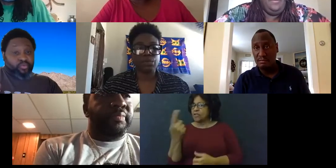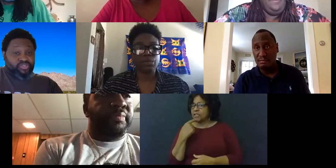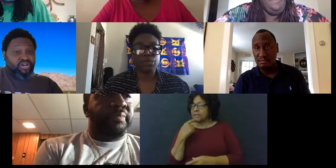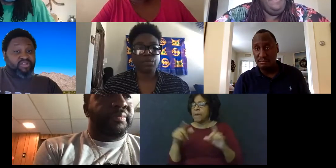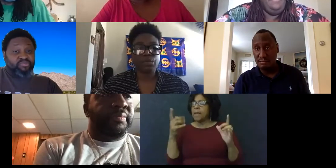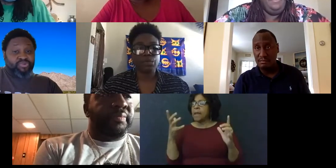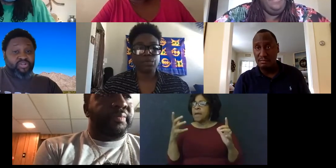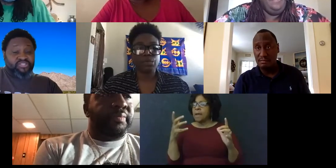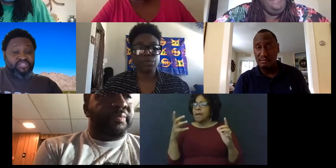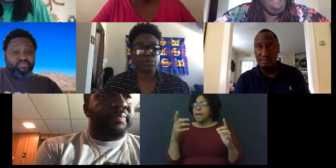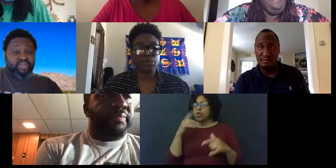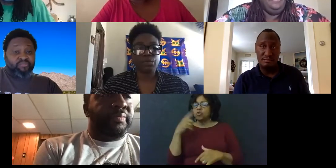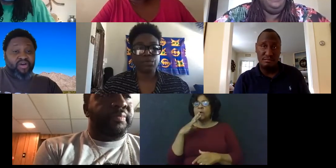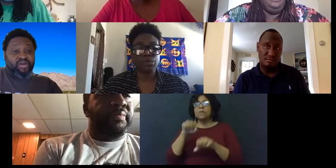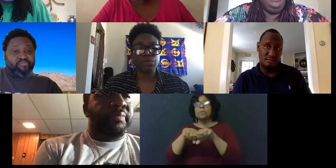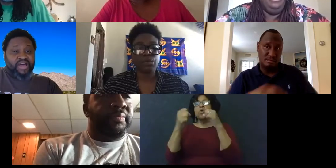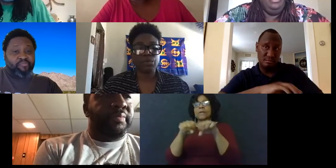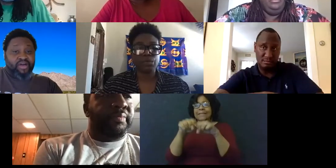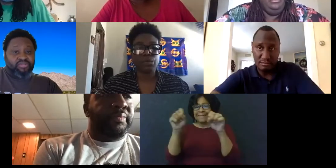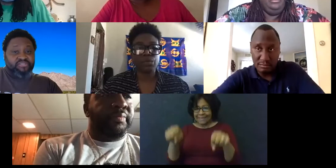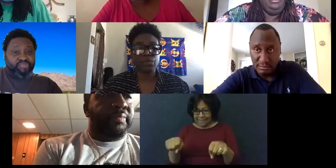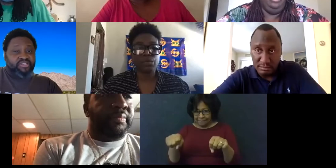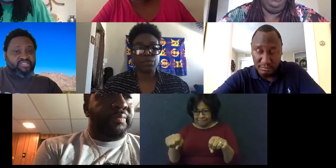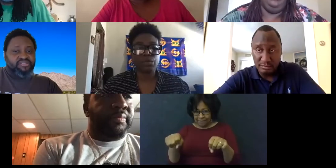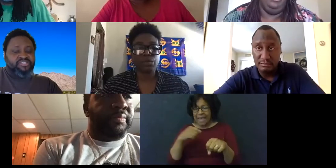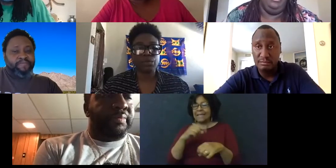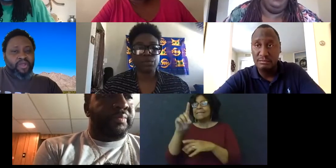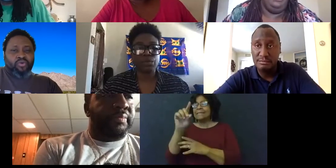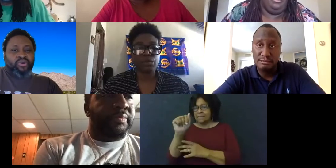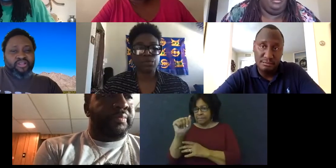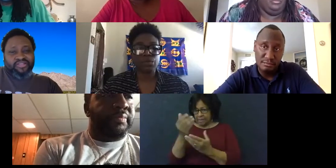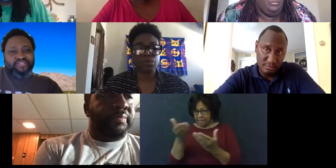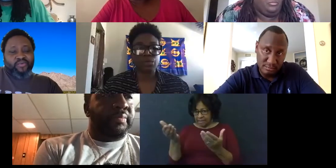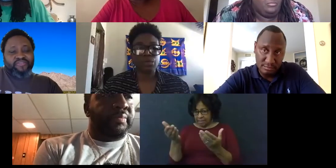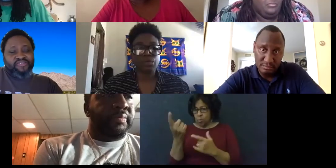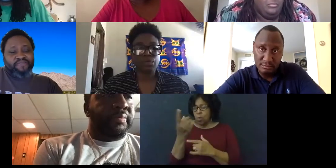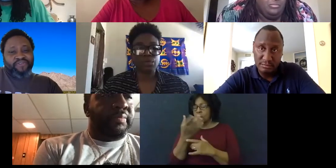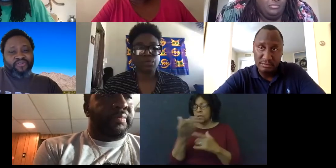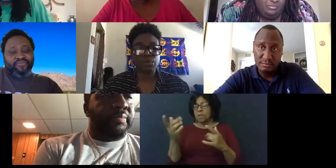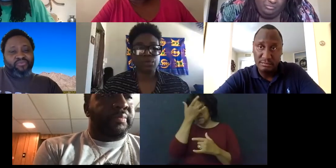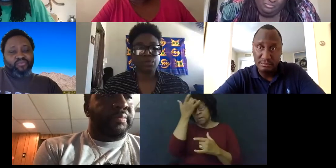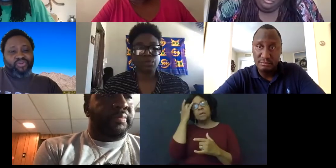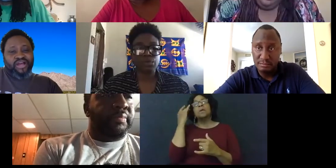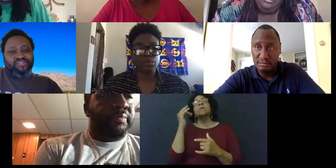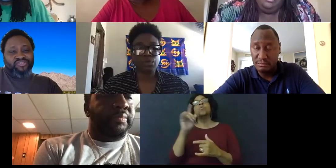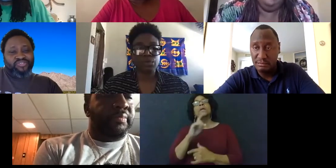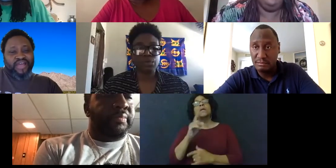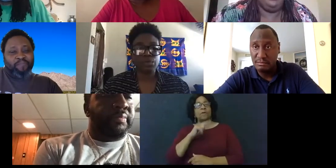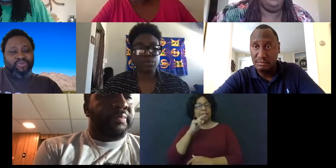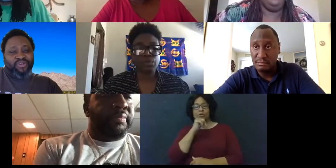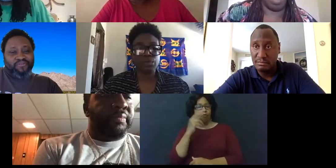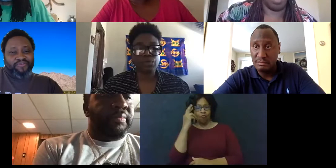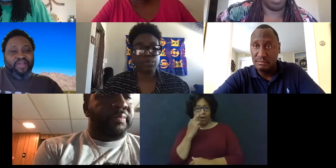And when we're talking about the broken system and about disabilities and things, one of the things that we seem to fail to realize too is